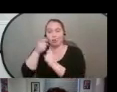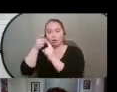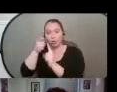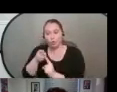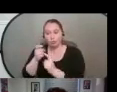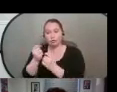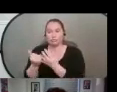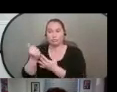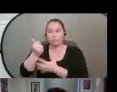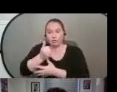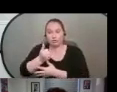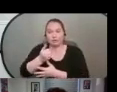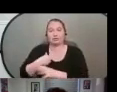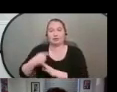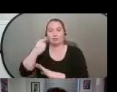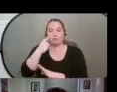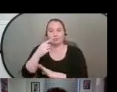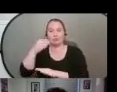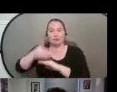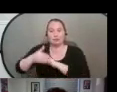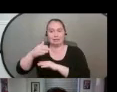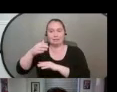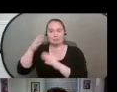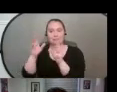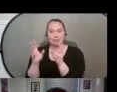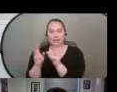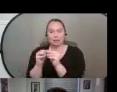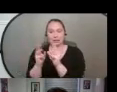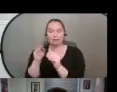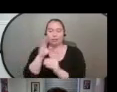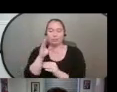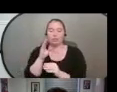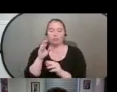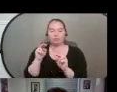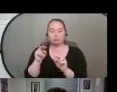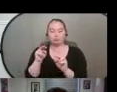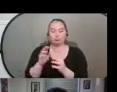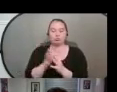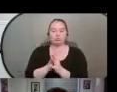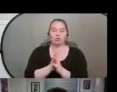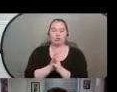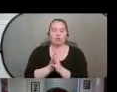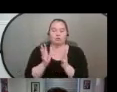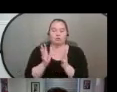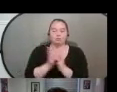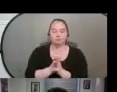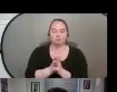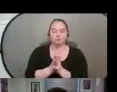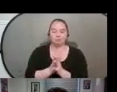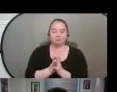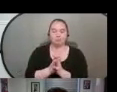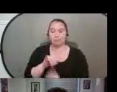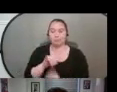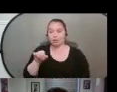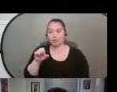this really leads to next time, and we kind of hinted that at that already. Jessica, if you want to advance